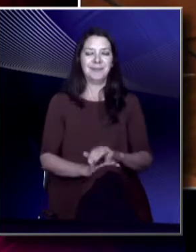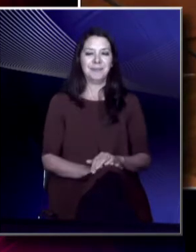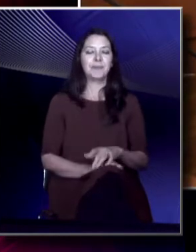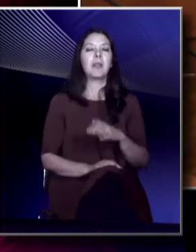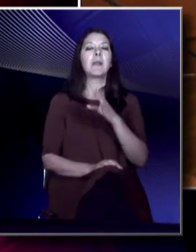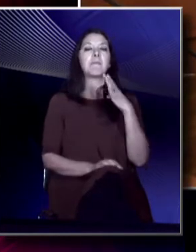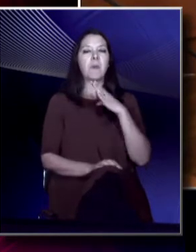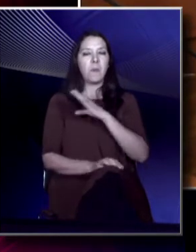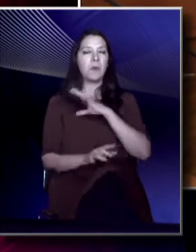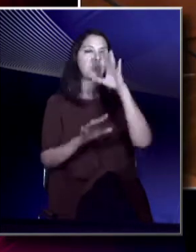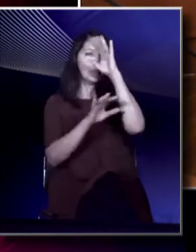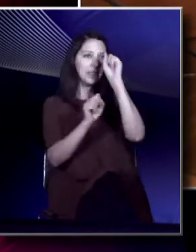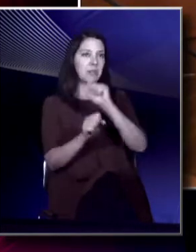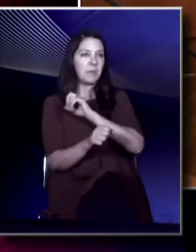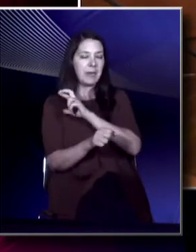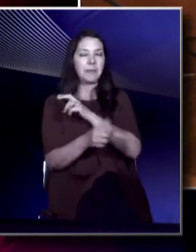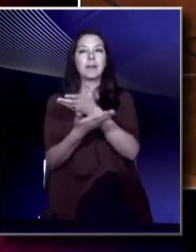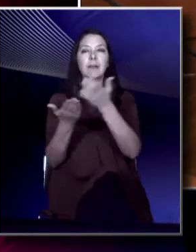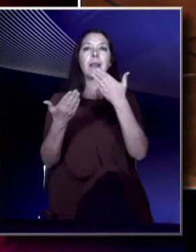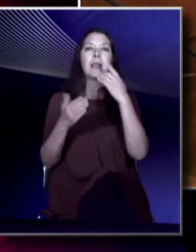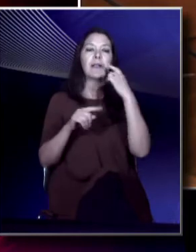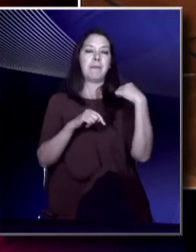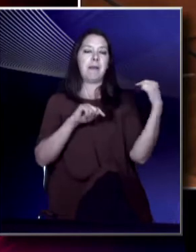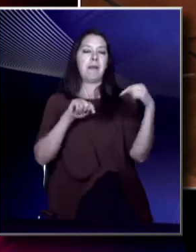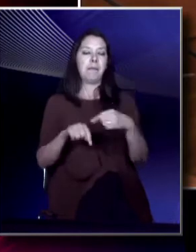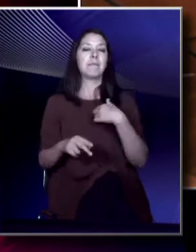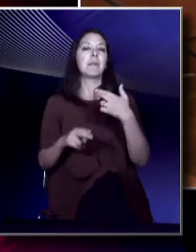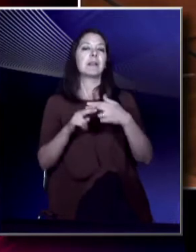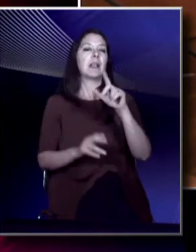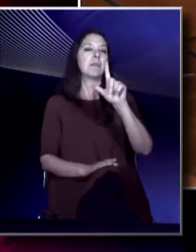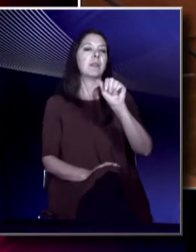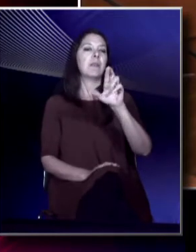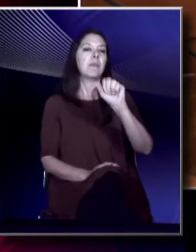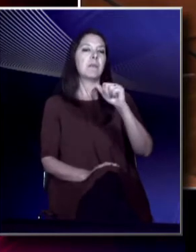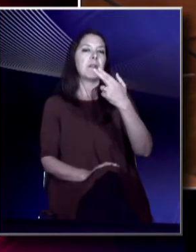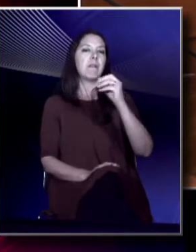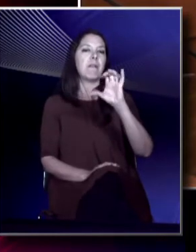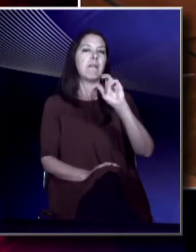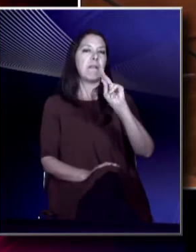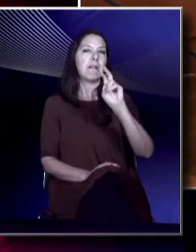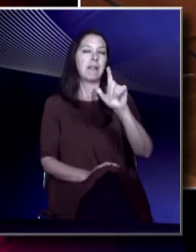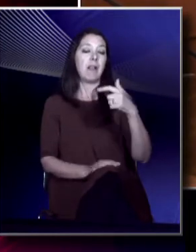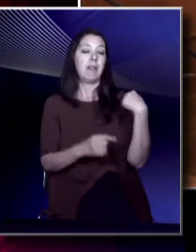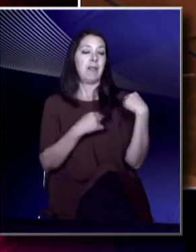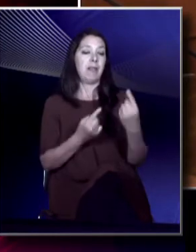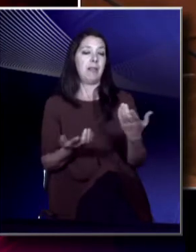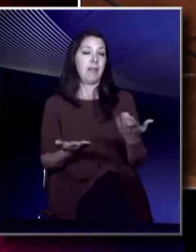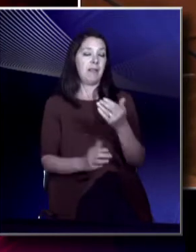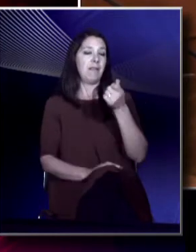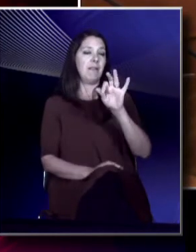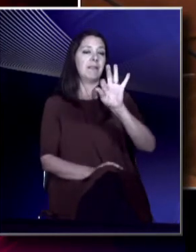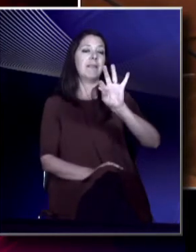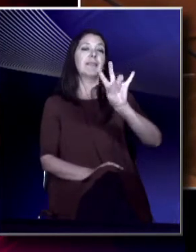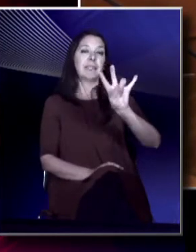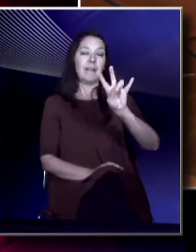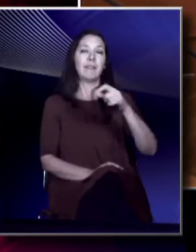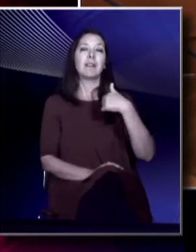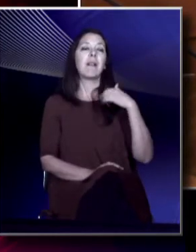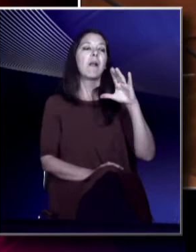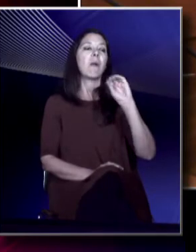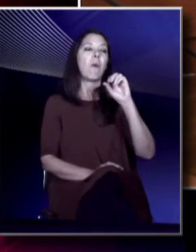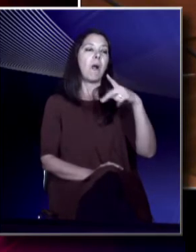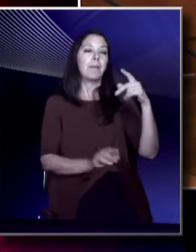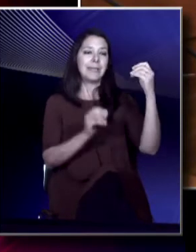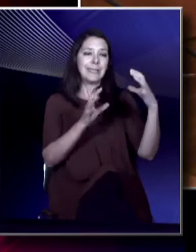Superintendent Reichman, y'all, thank you for letting me come. My name's Laura Hocknell. I've been with the agency since 1997. I was a cooperative teacher,